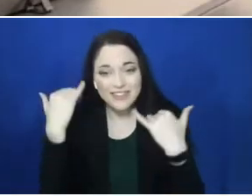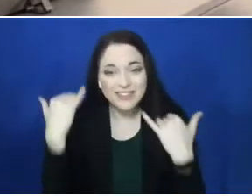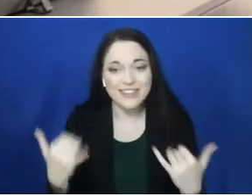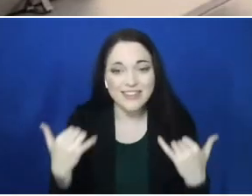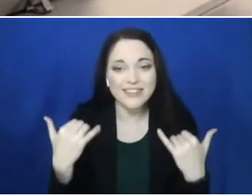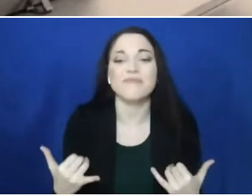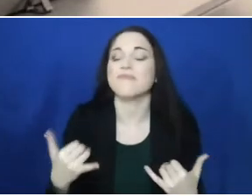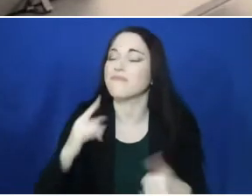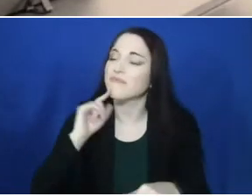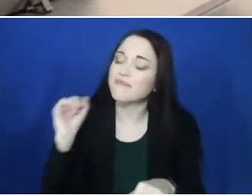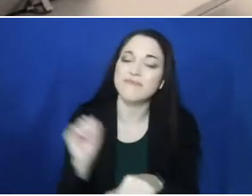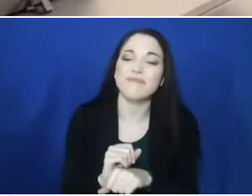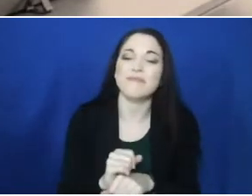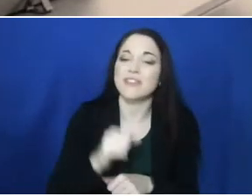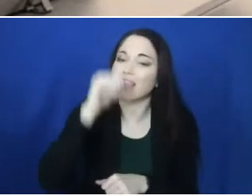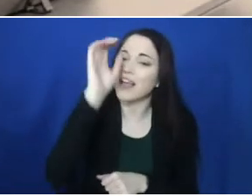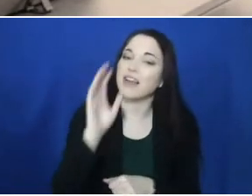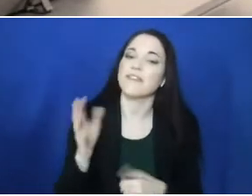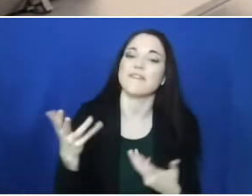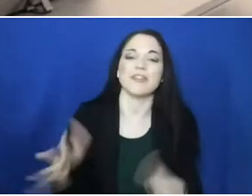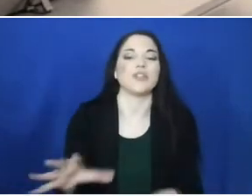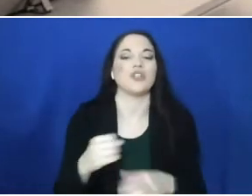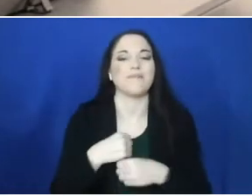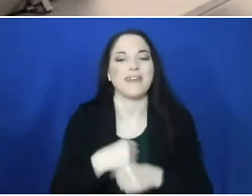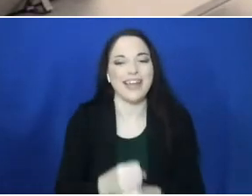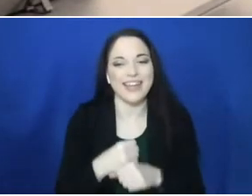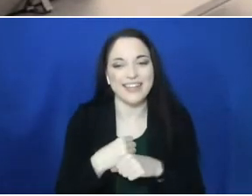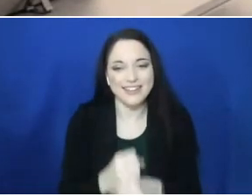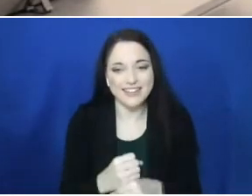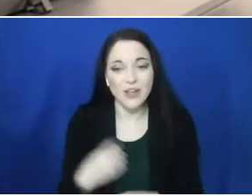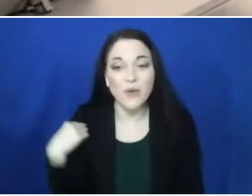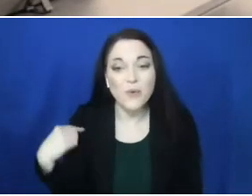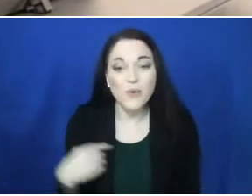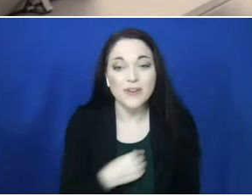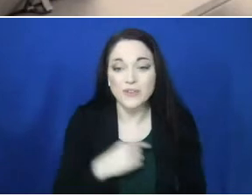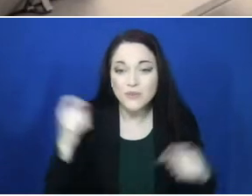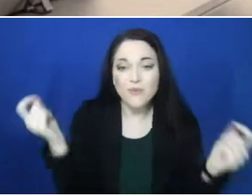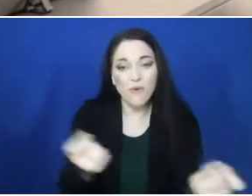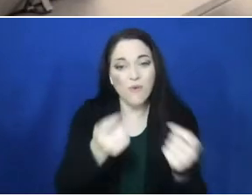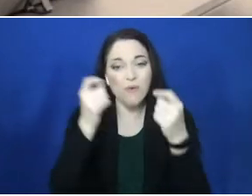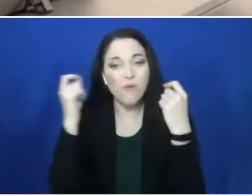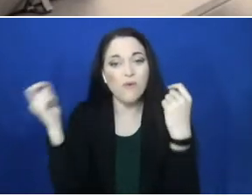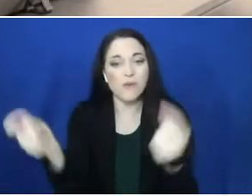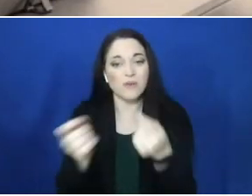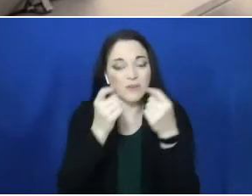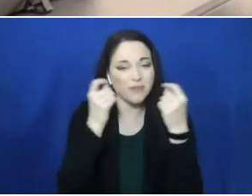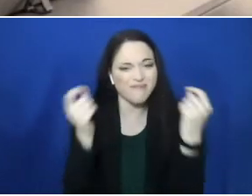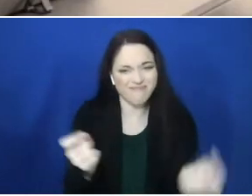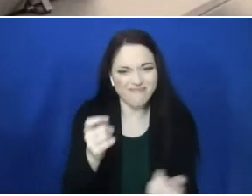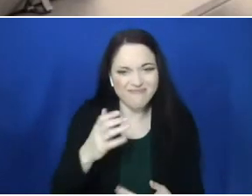that our God has made. We will rejoice and be glad